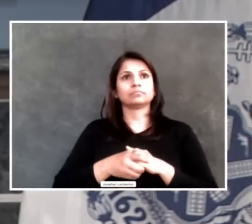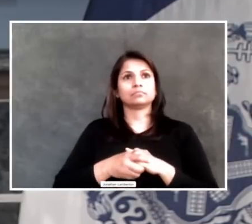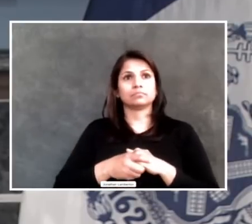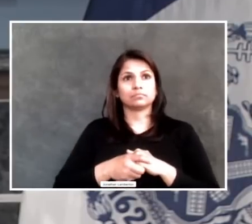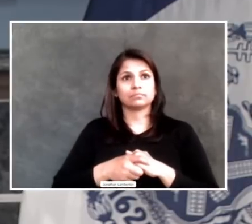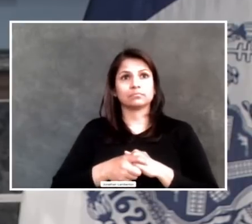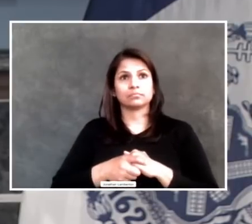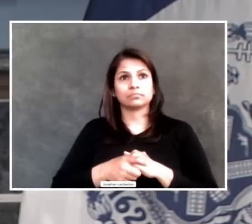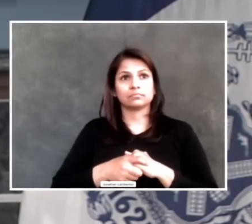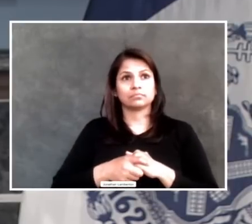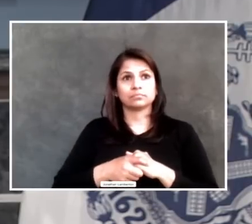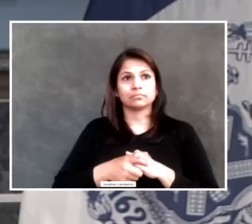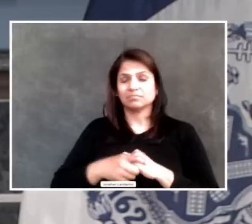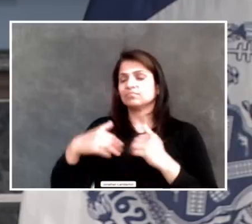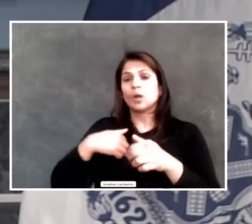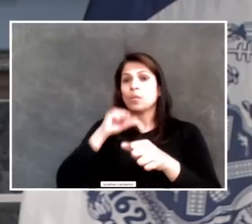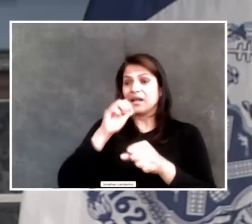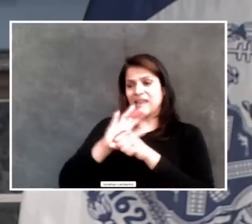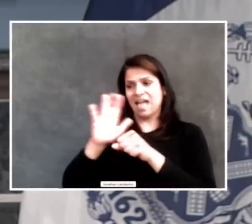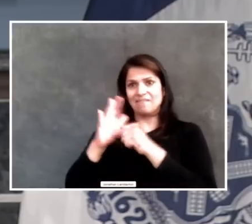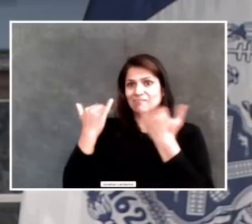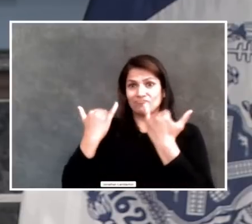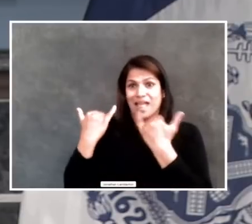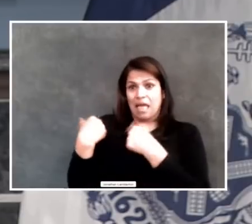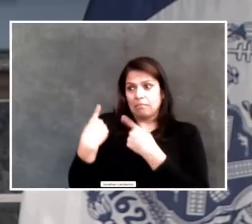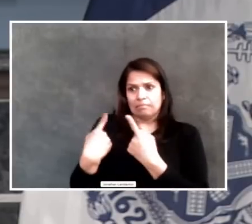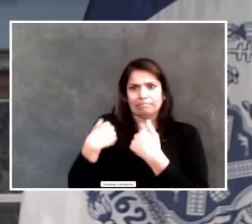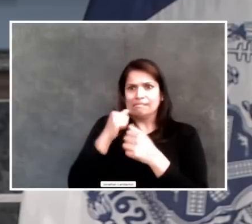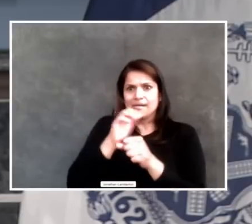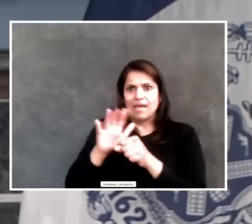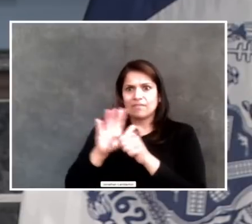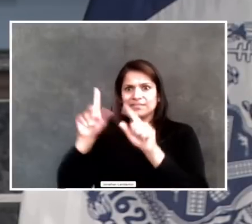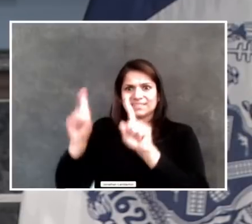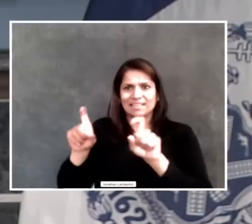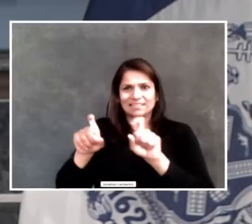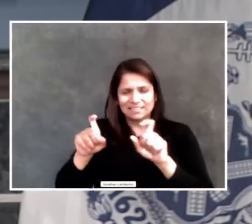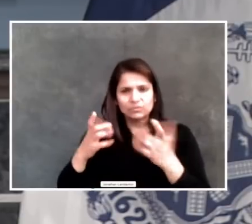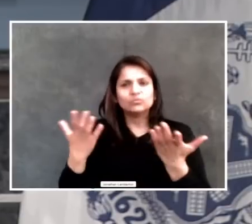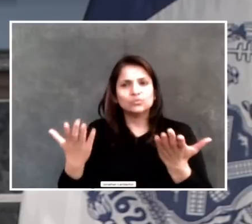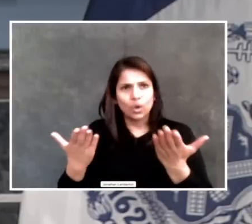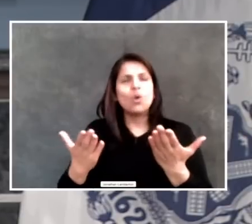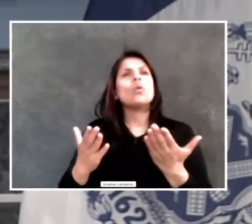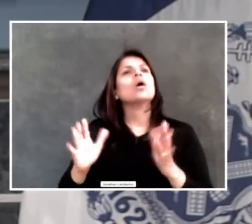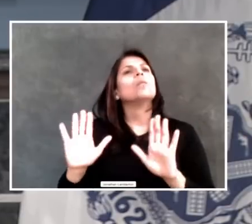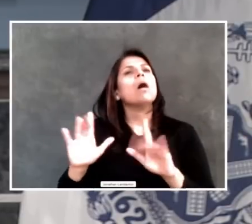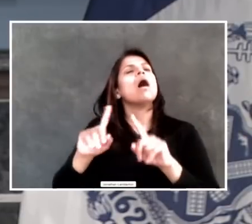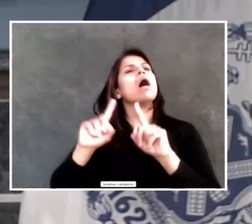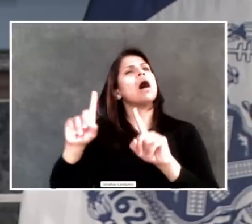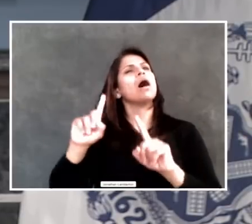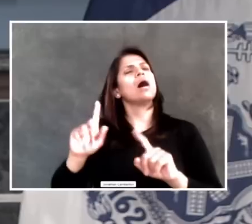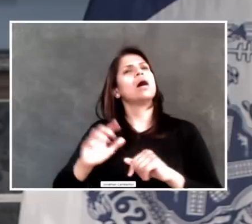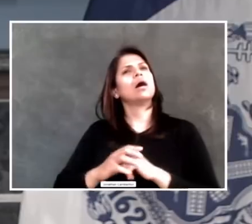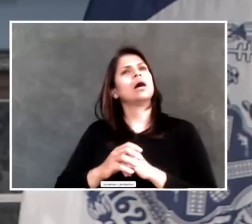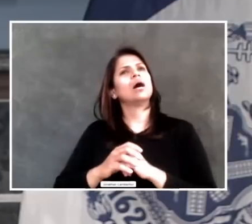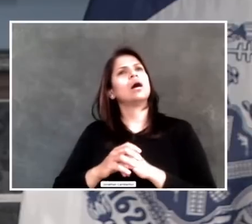say, doesn't really matter if you get tested, don't even try to get tested unless, you know, you're gravely ill.